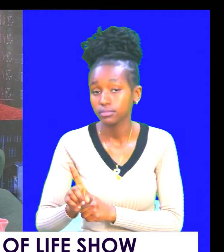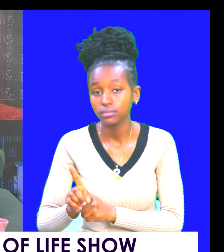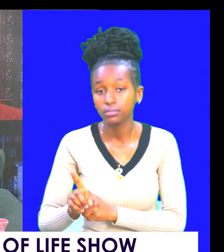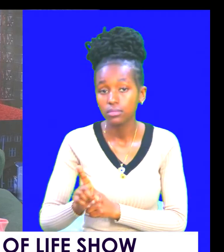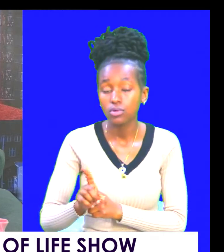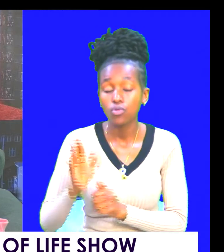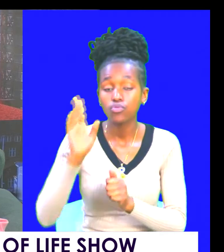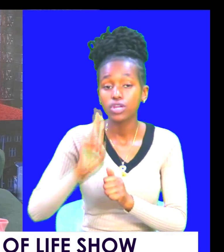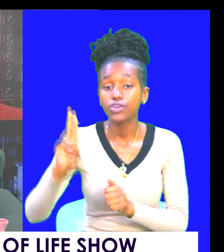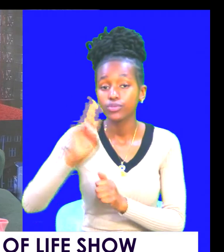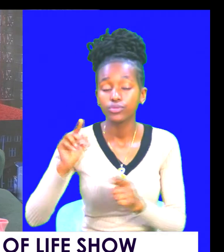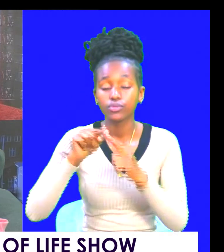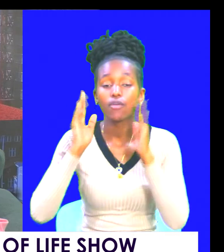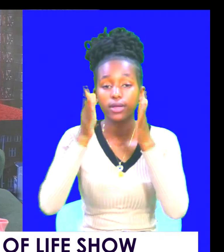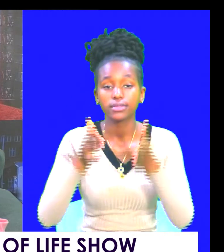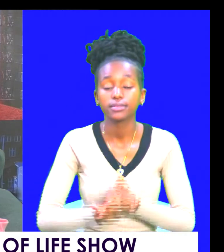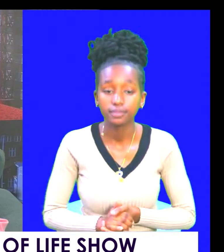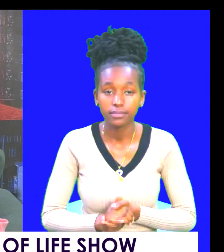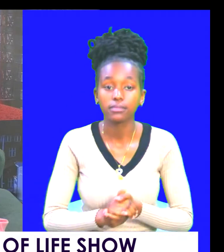to focus.